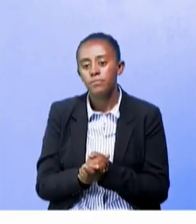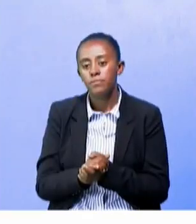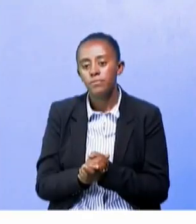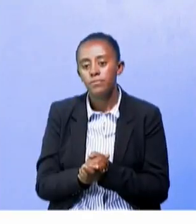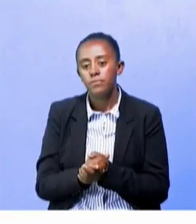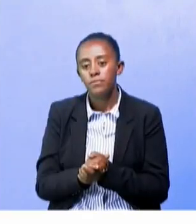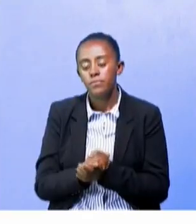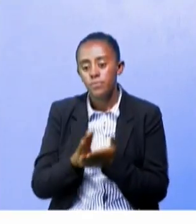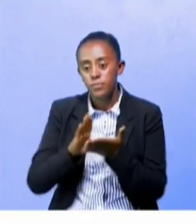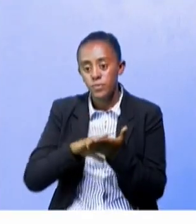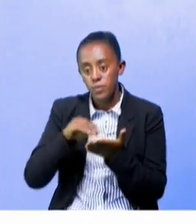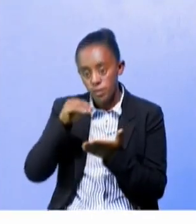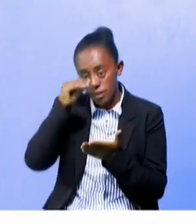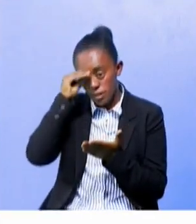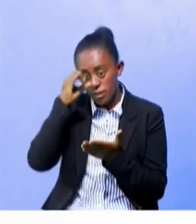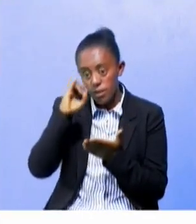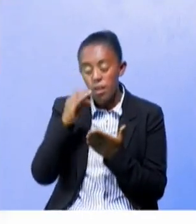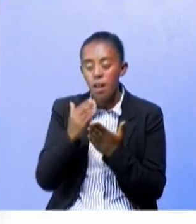lesson